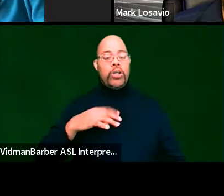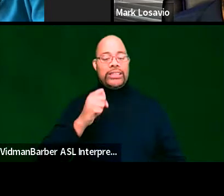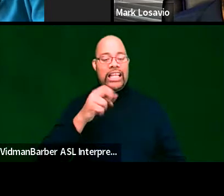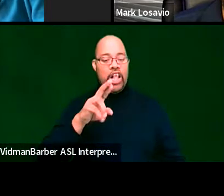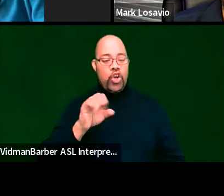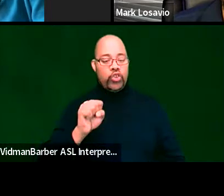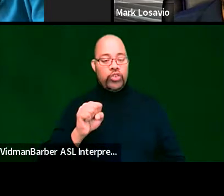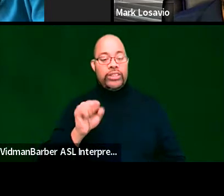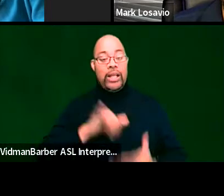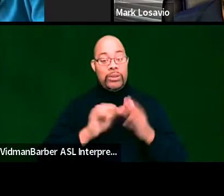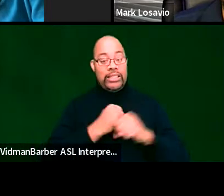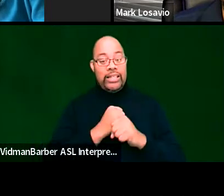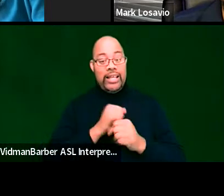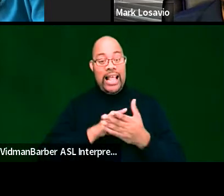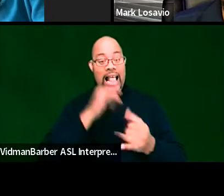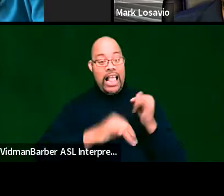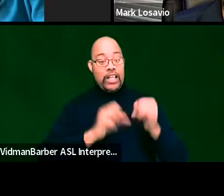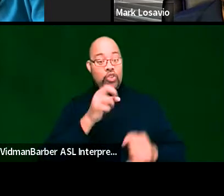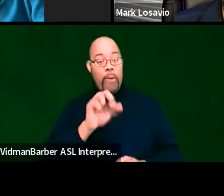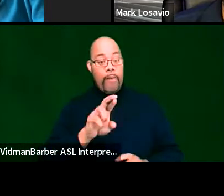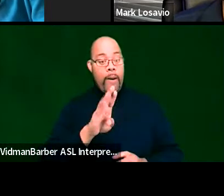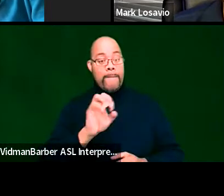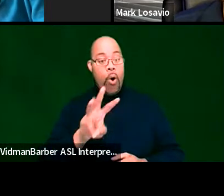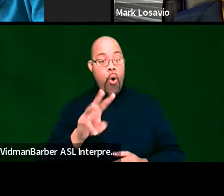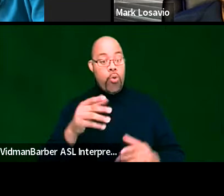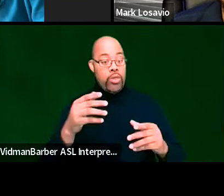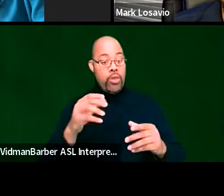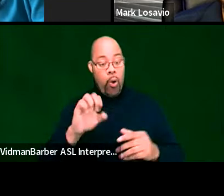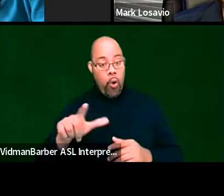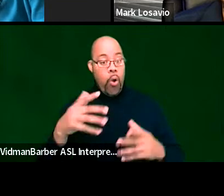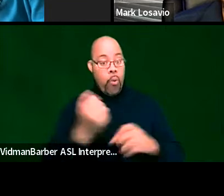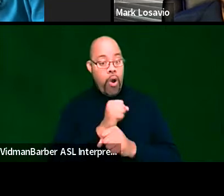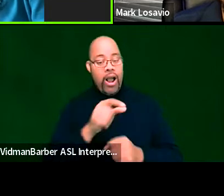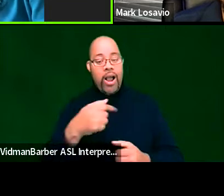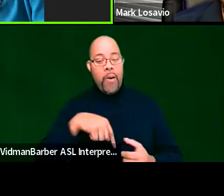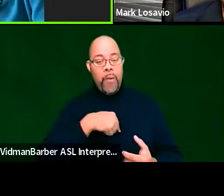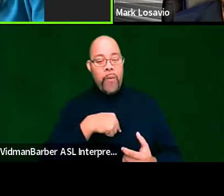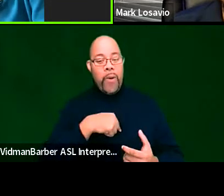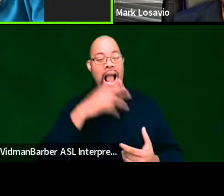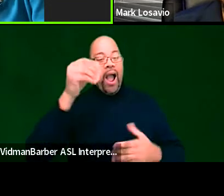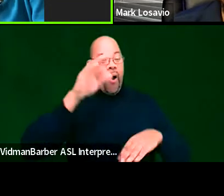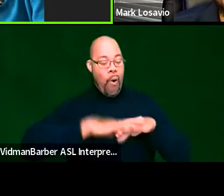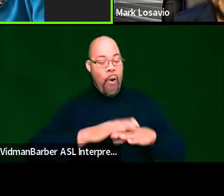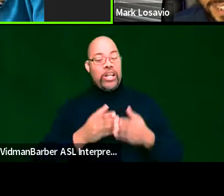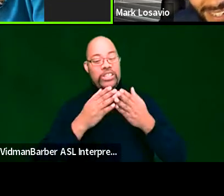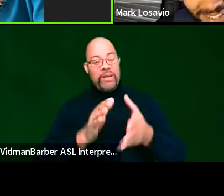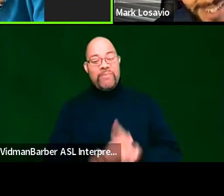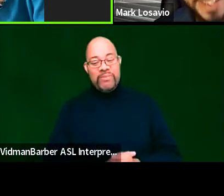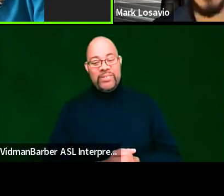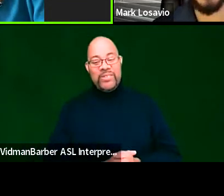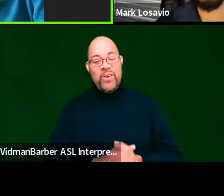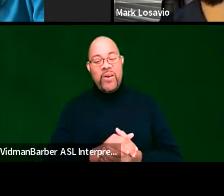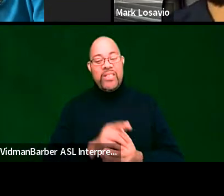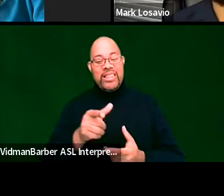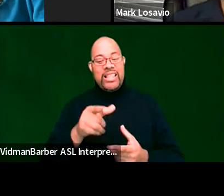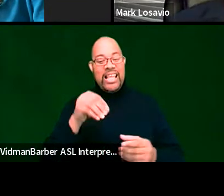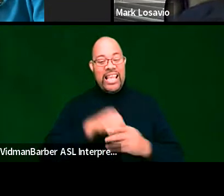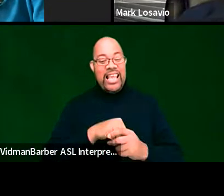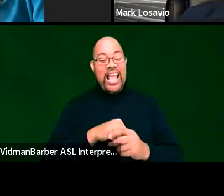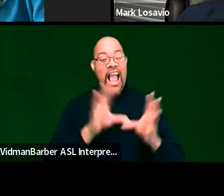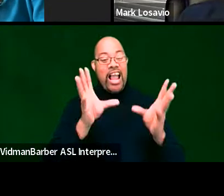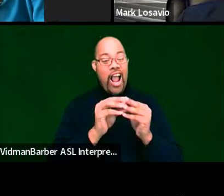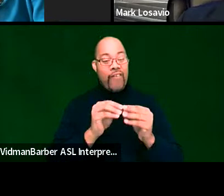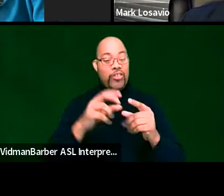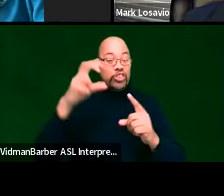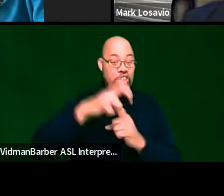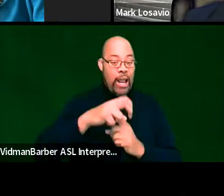the year that last Super Bowl they won. And we were out on the ship when they were in the conference championship,